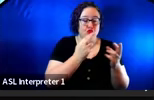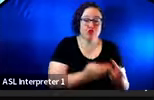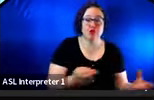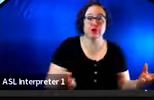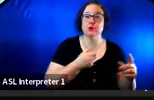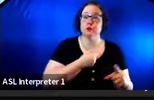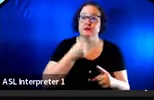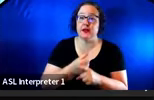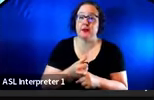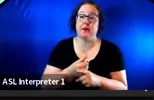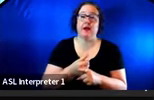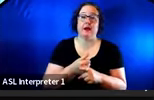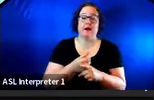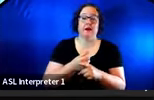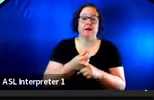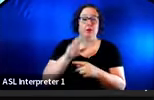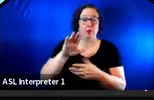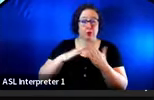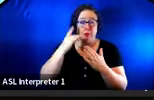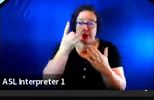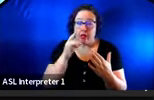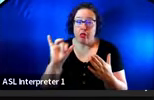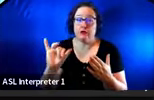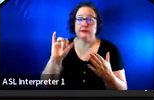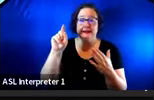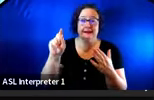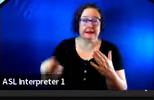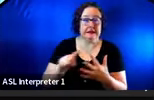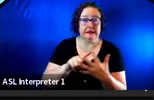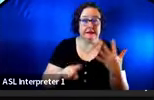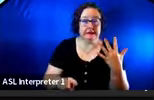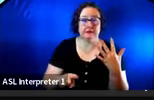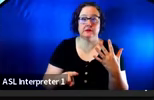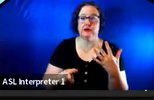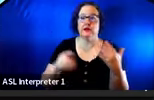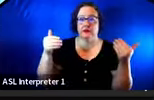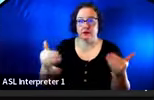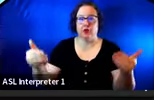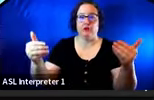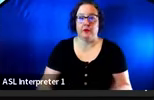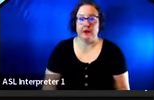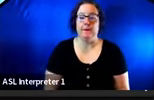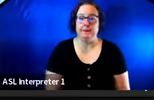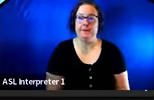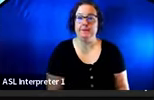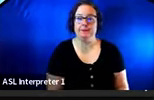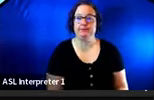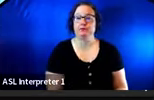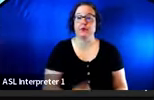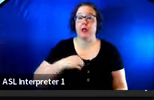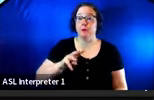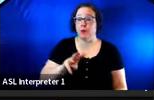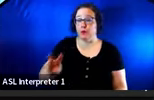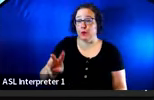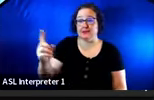out what your community looks like and what the needs are, and then to gain from there. So I'm on the website